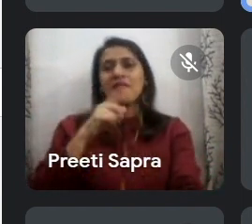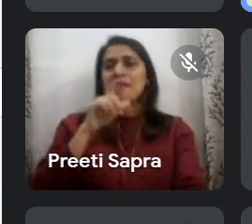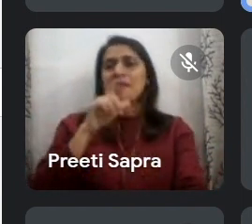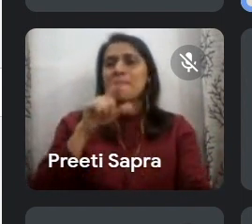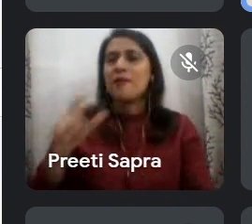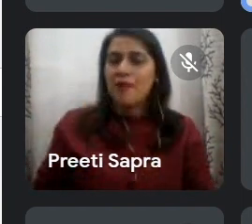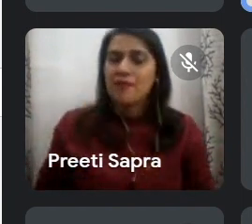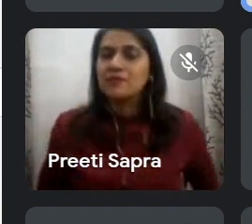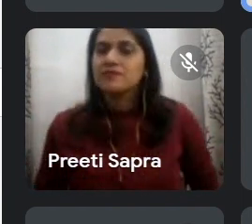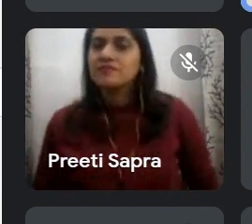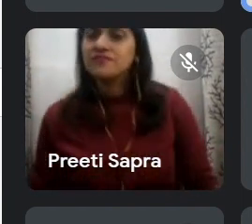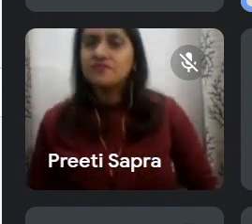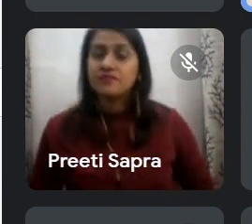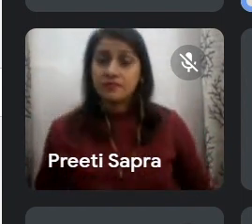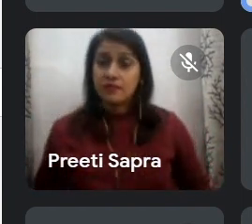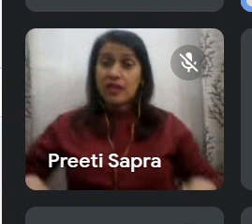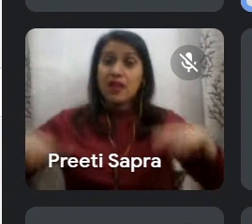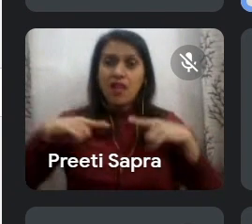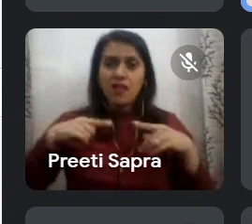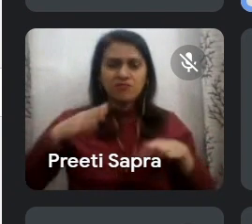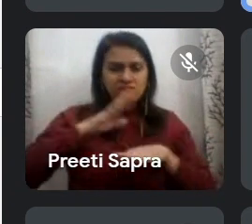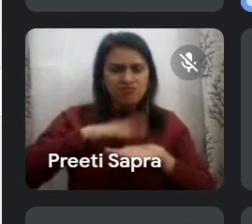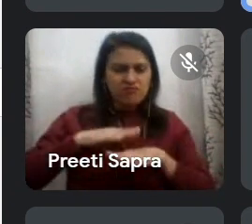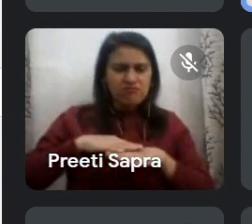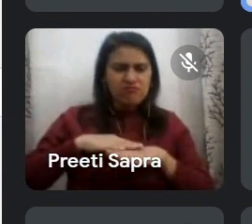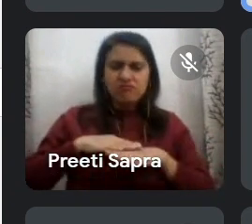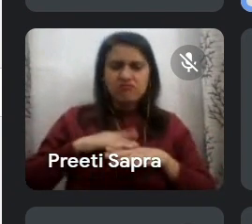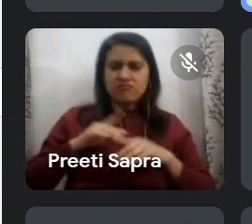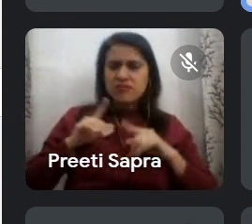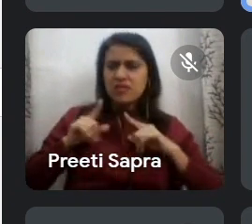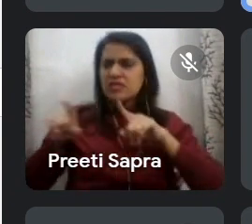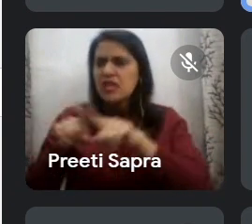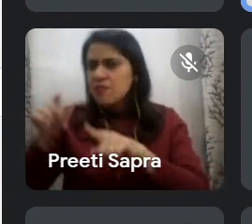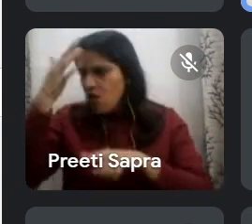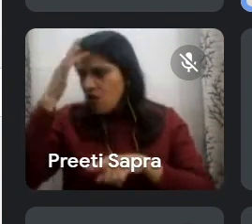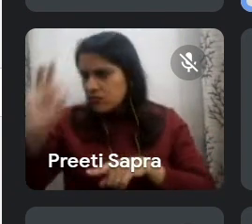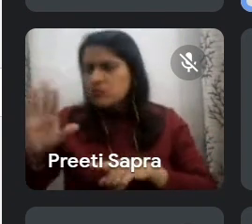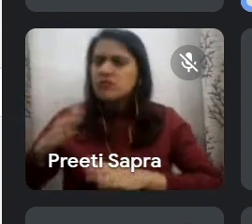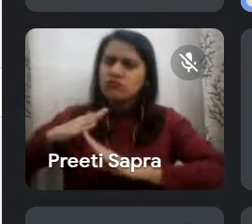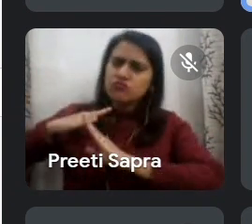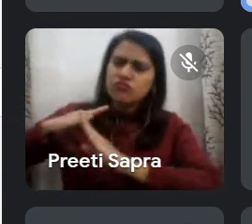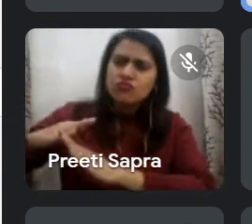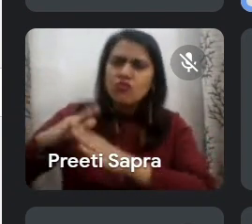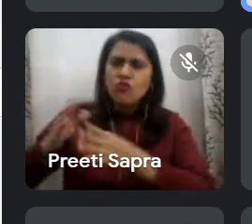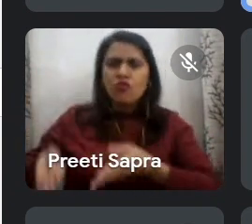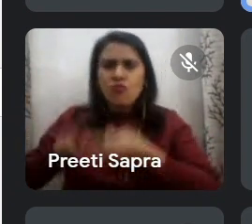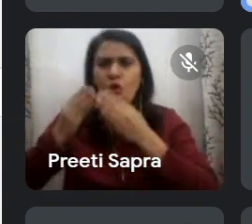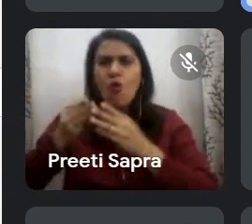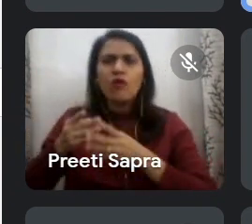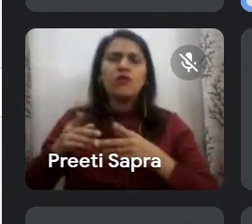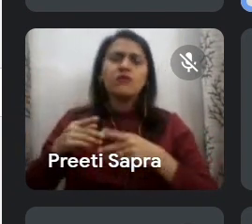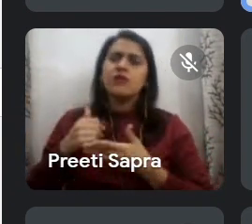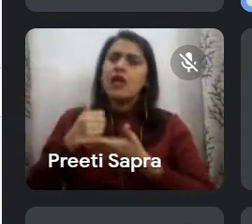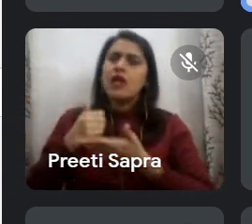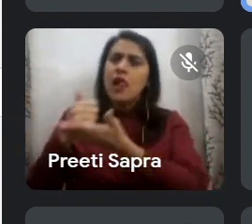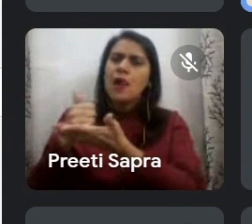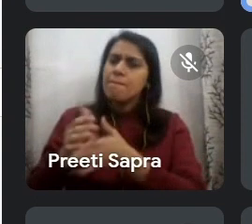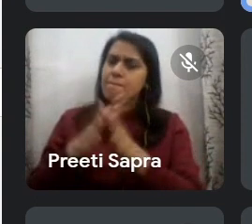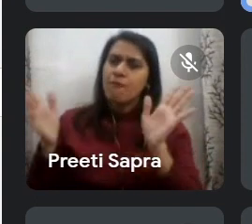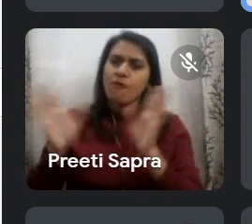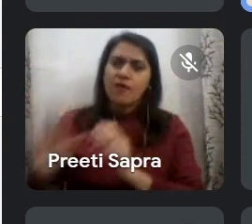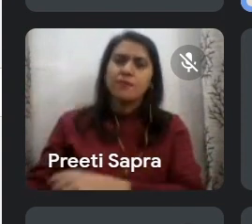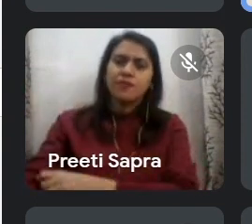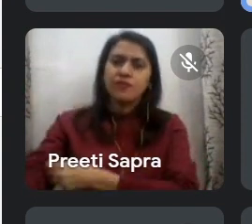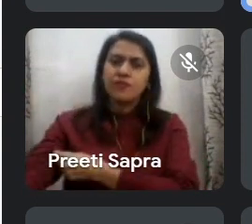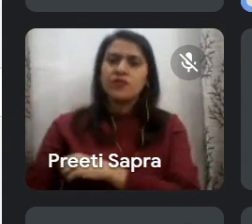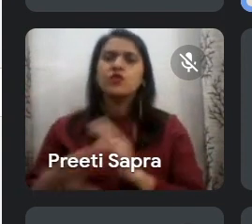much going on in their lives, they help out other people as well. They're very accommodating and stuff. And like this, like it's all